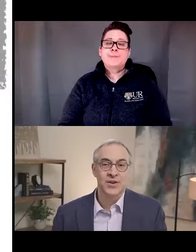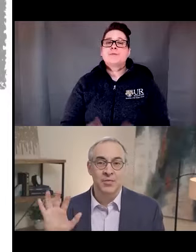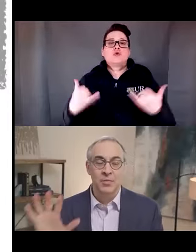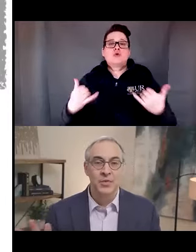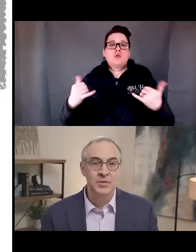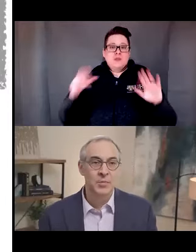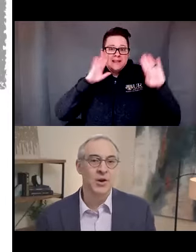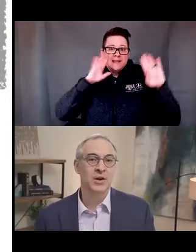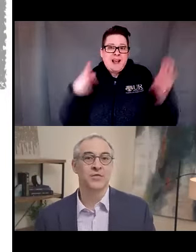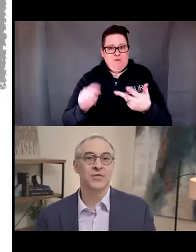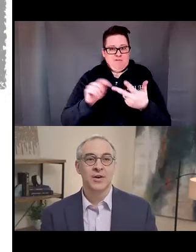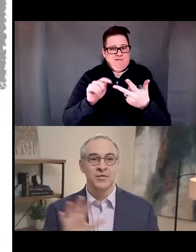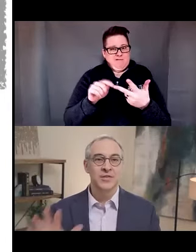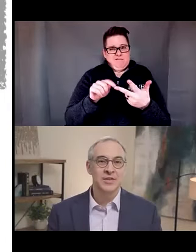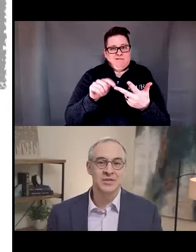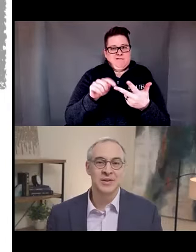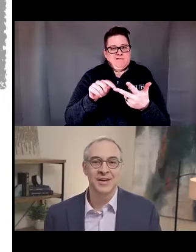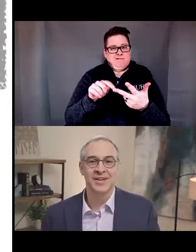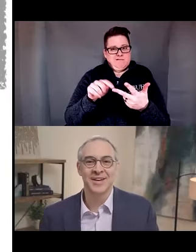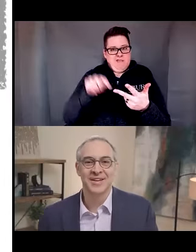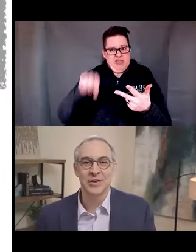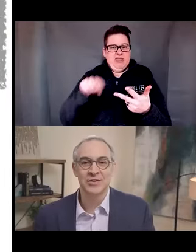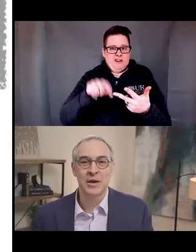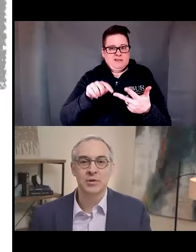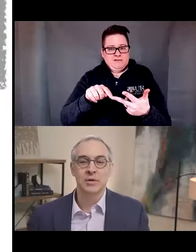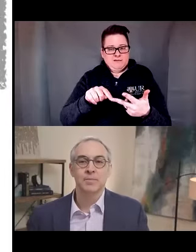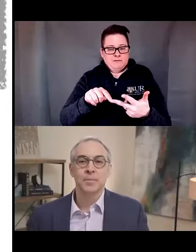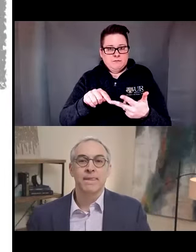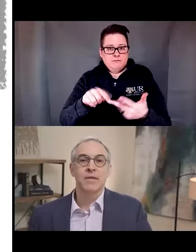focused on this part of this kind of